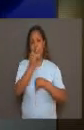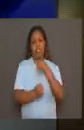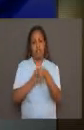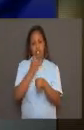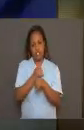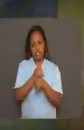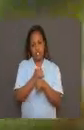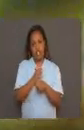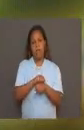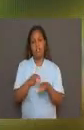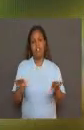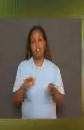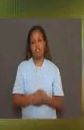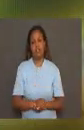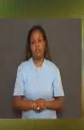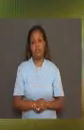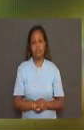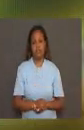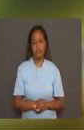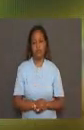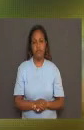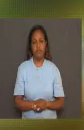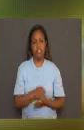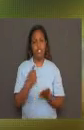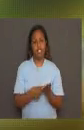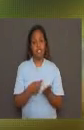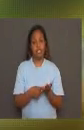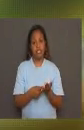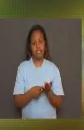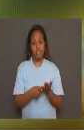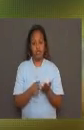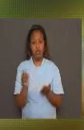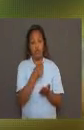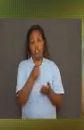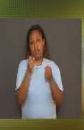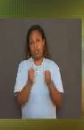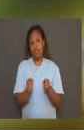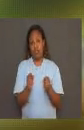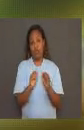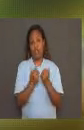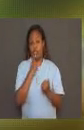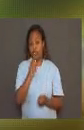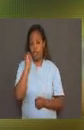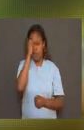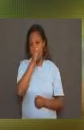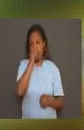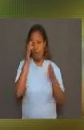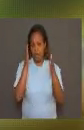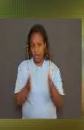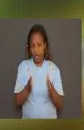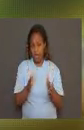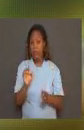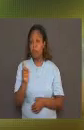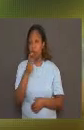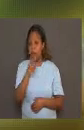international arena. For this to be possible, Ethiopians need to